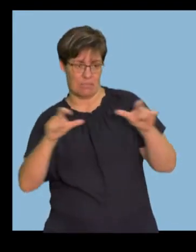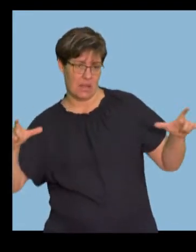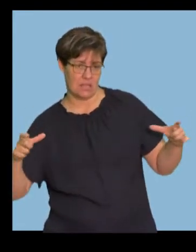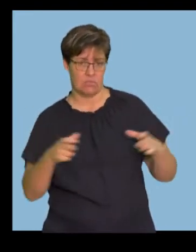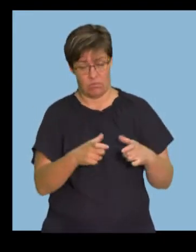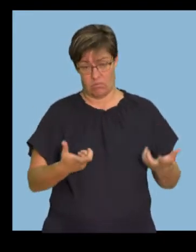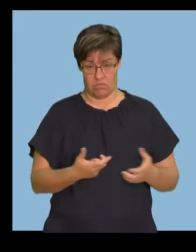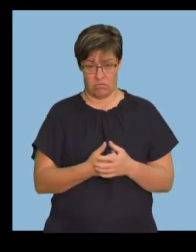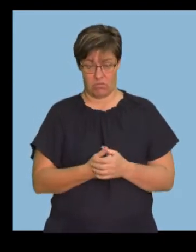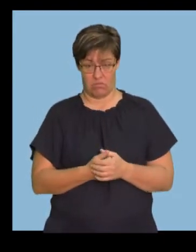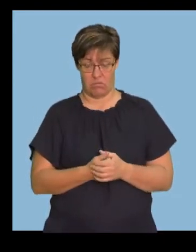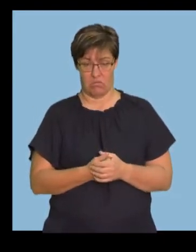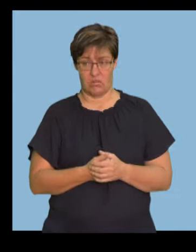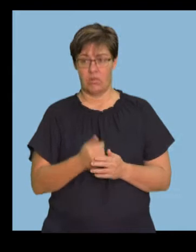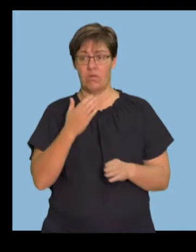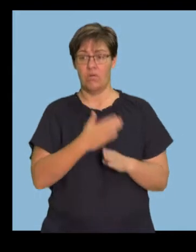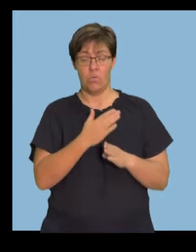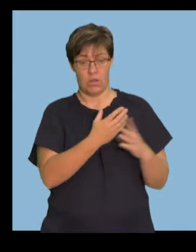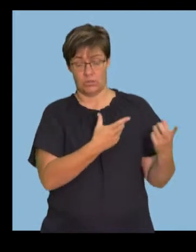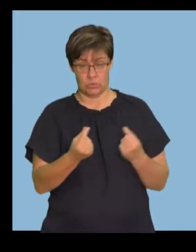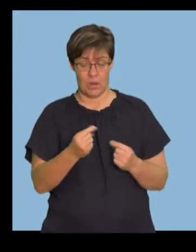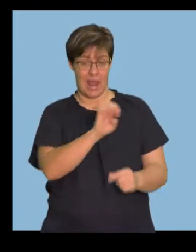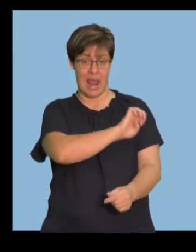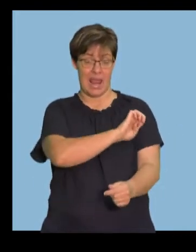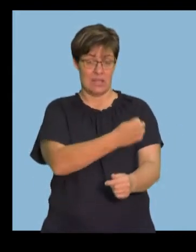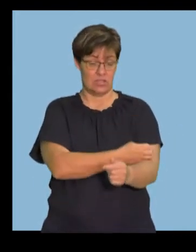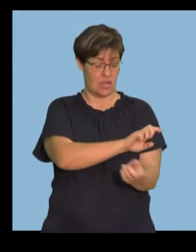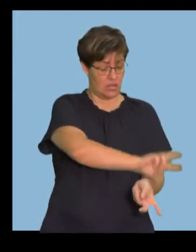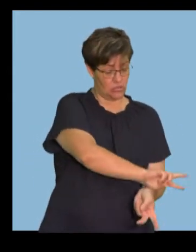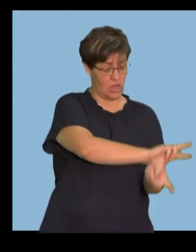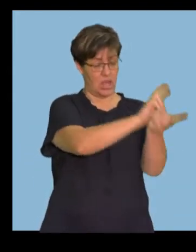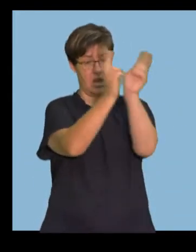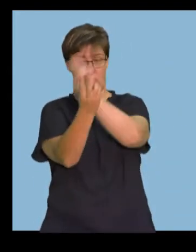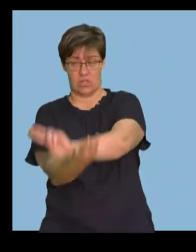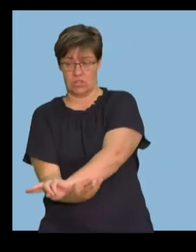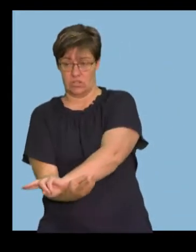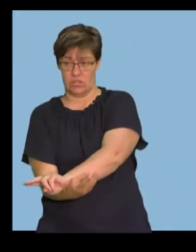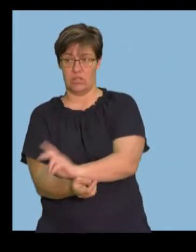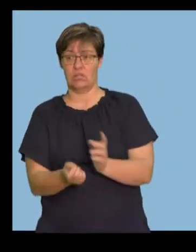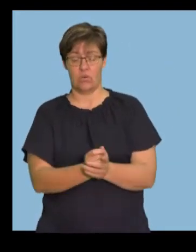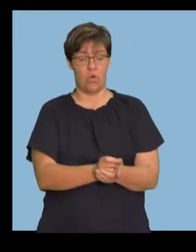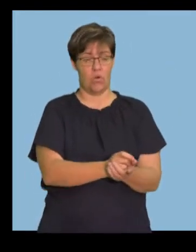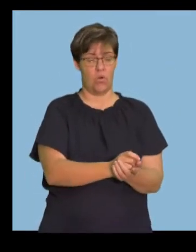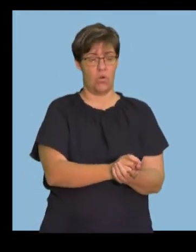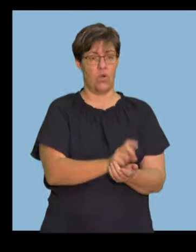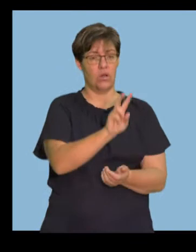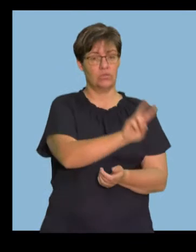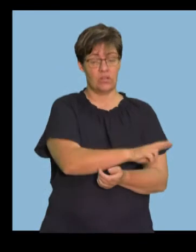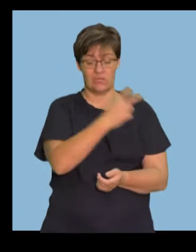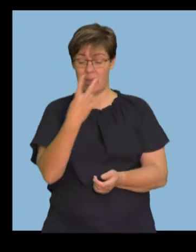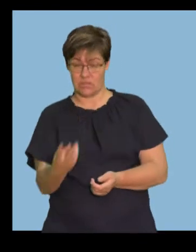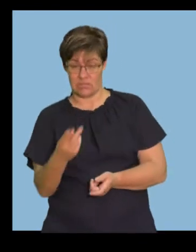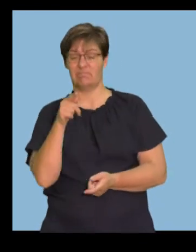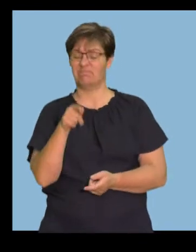okay? So when work is done, when energy is transformed from one form to the other. So transformation is the actual